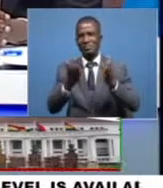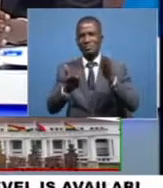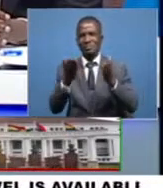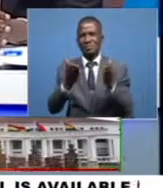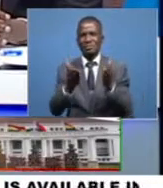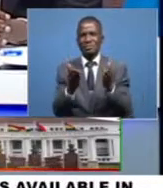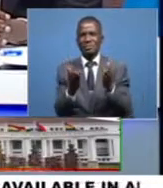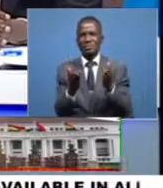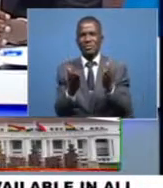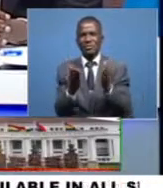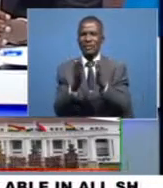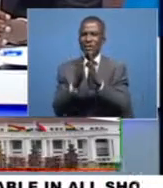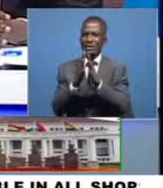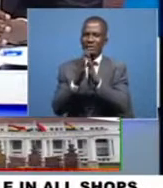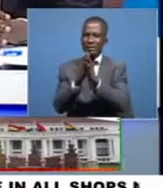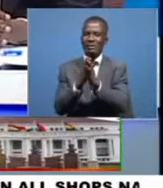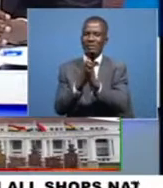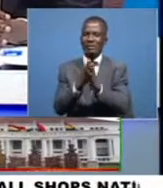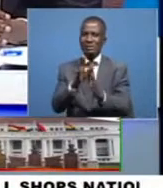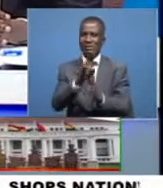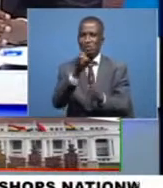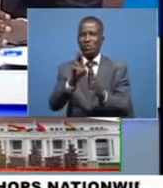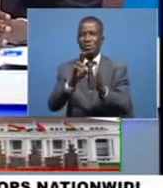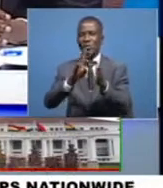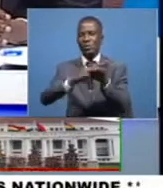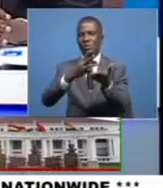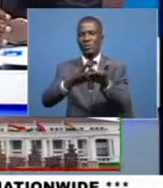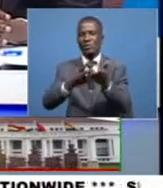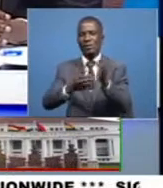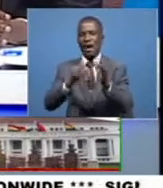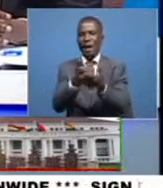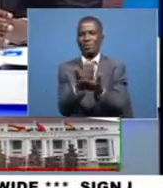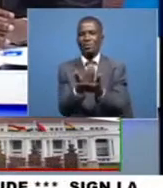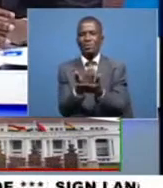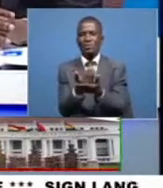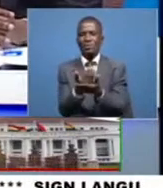to, as it were, adduce evidence? At which point?